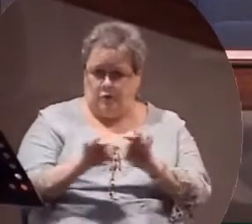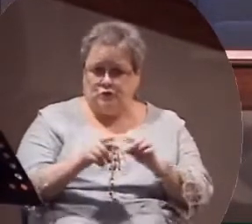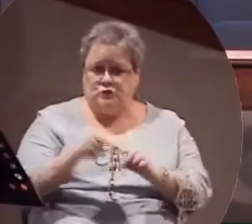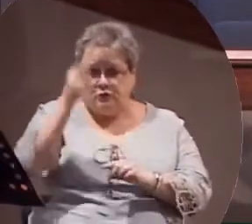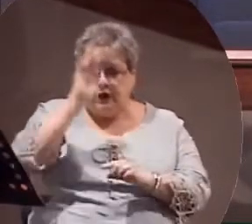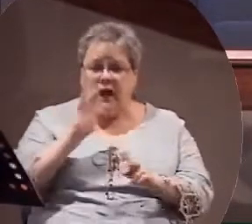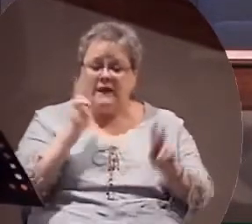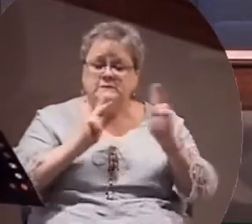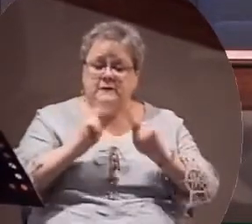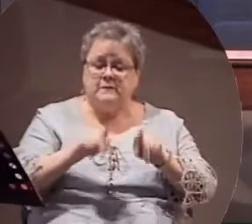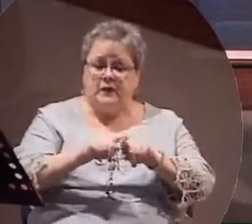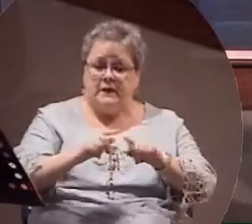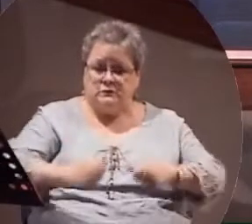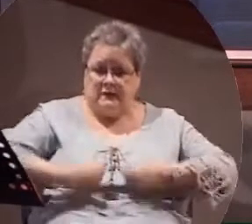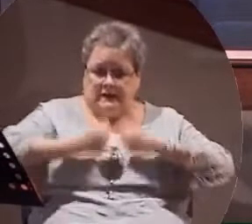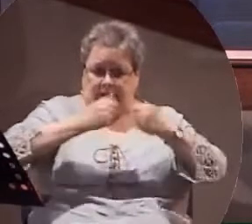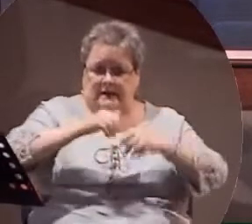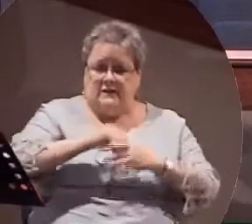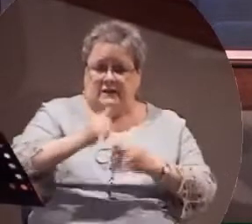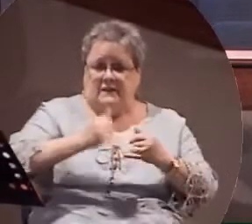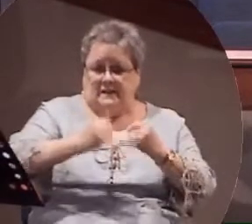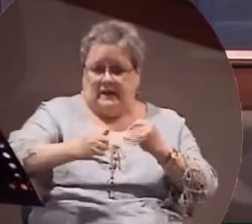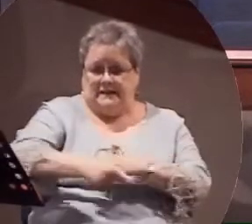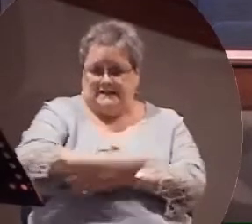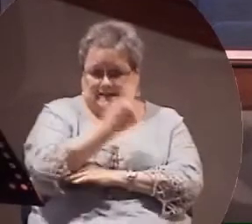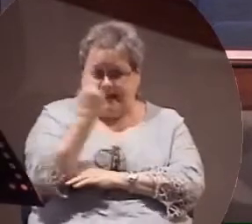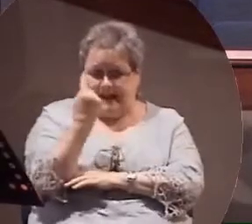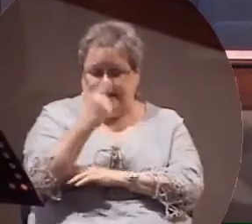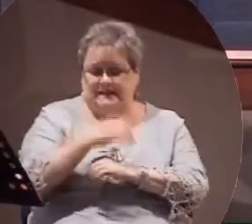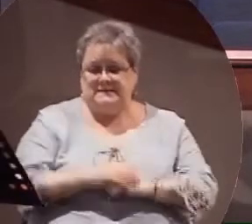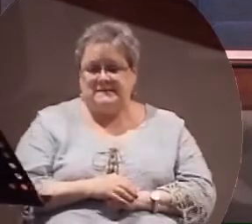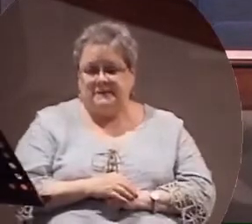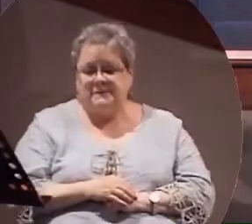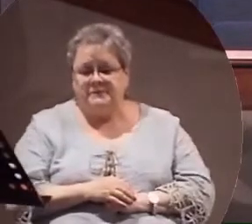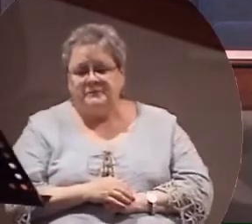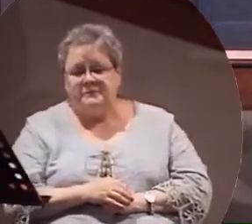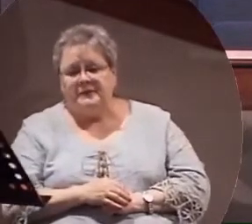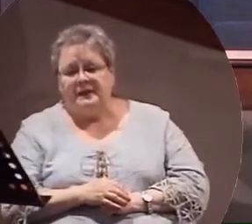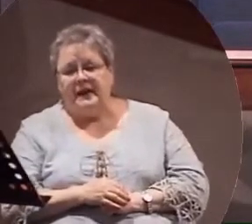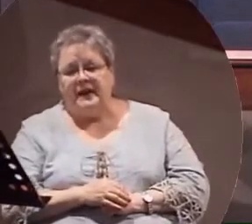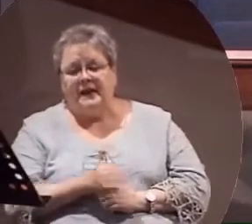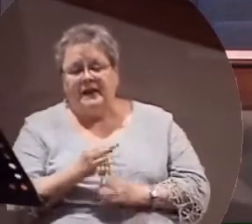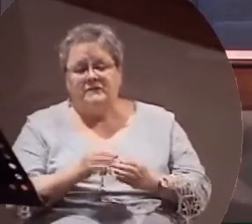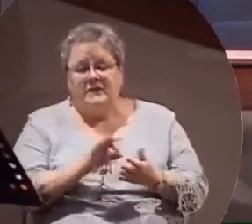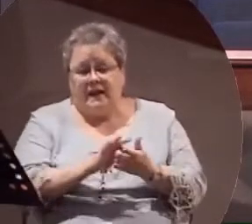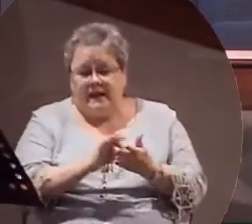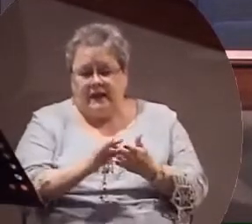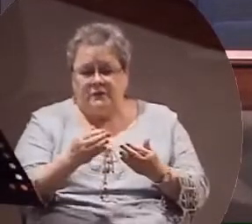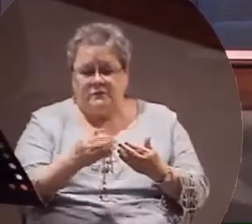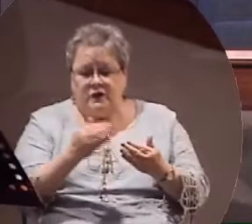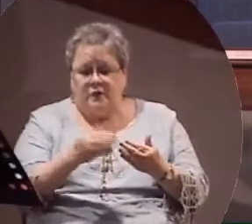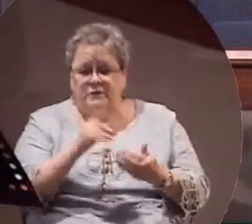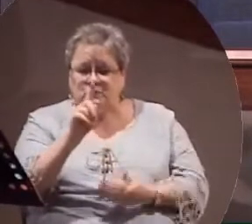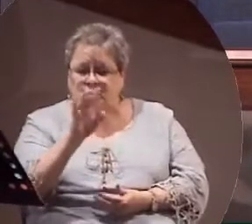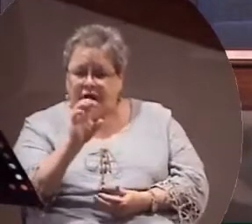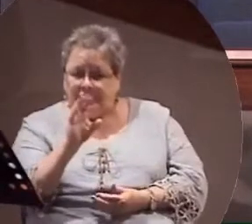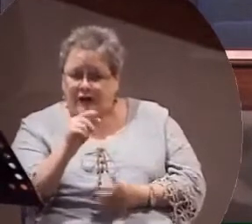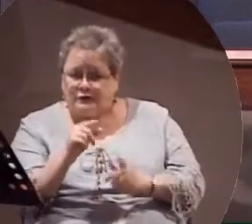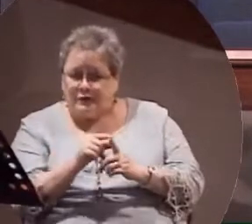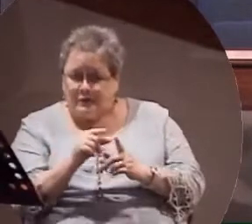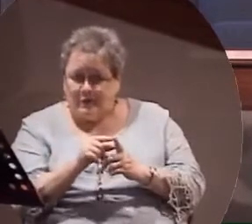as we live out the last days on the earth. In fact, if I counted them right, there was almost 100 words that we have been